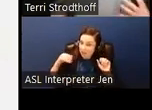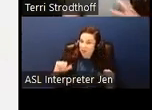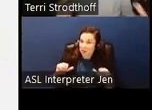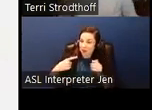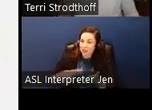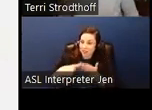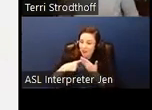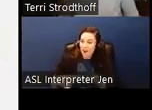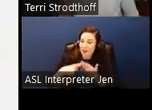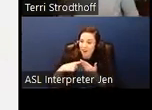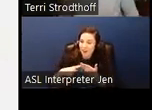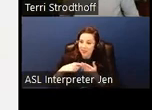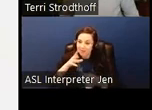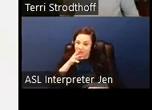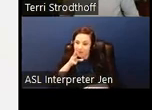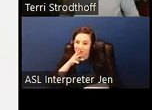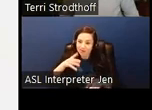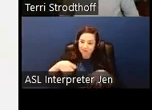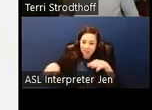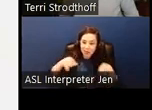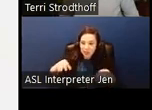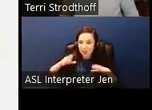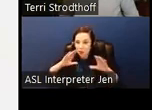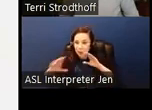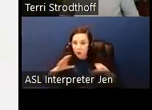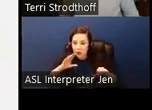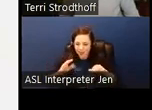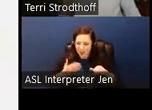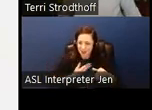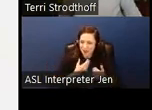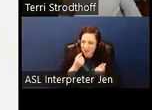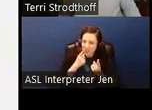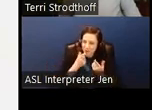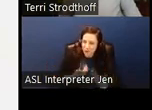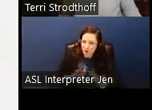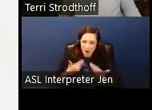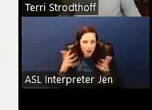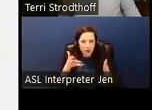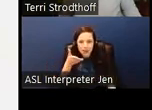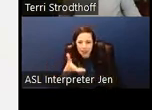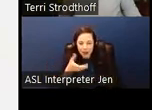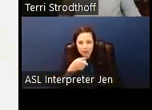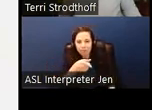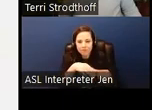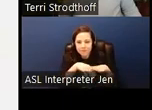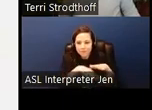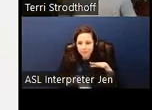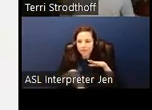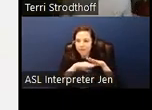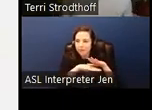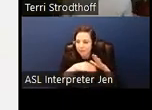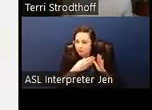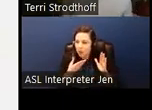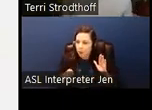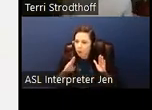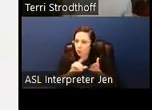the memory is already there. Our sense of self and our understanding is already there. It's like the blueprint of who we